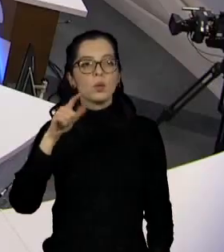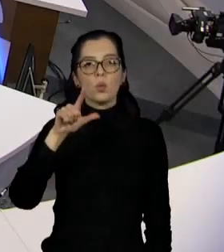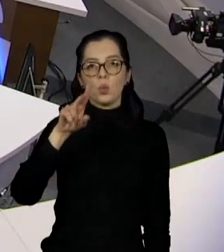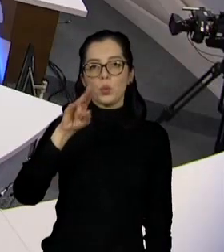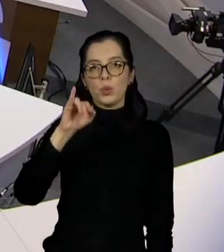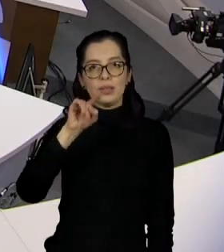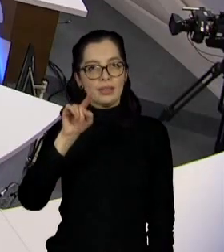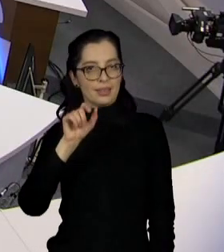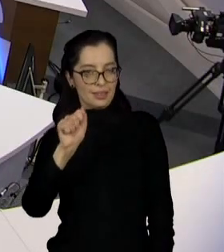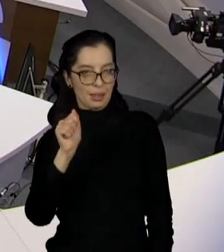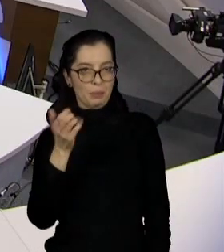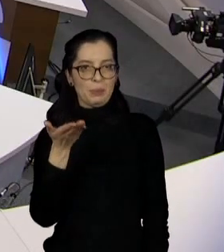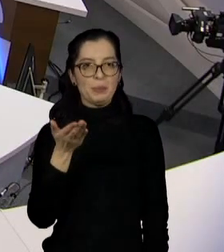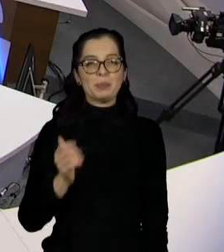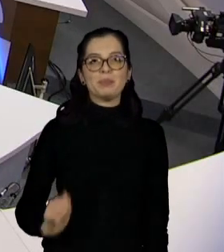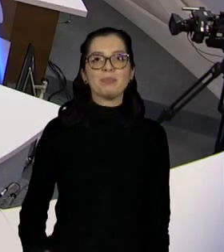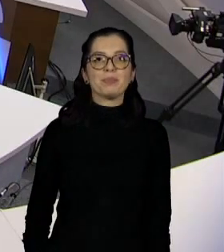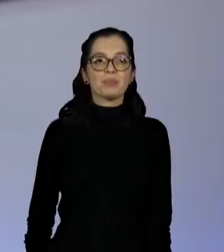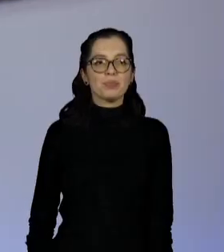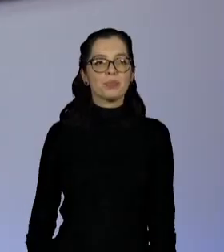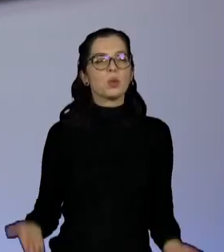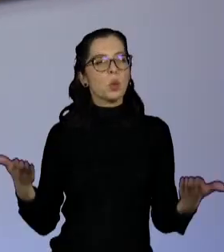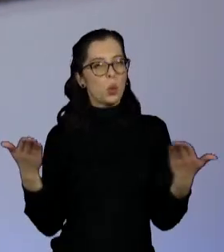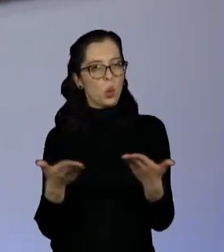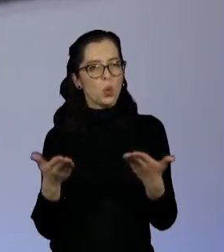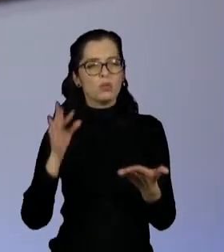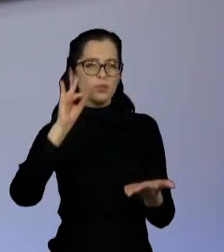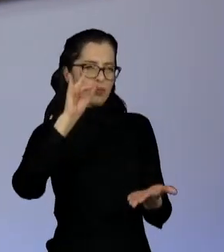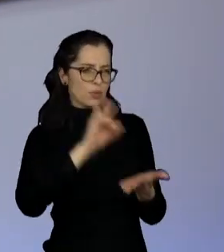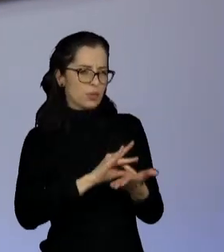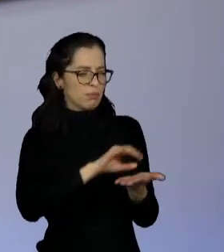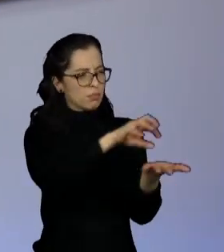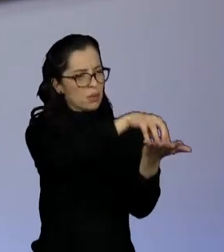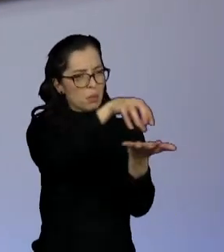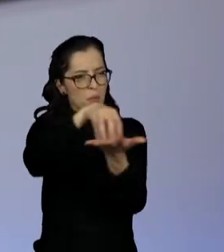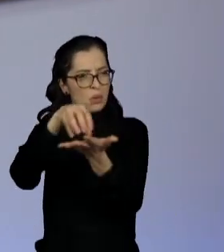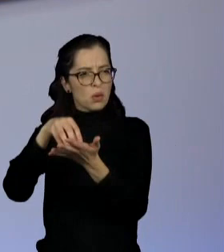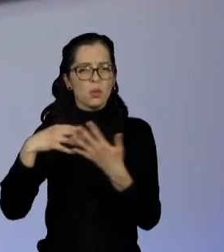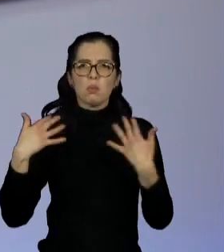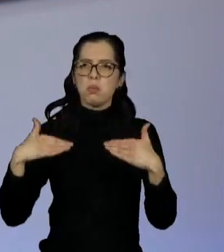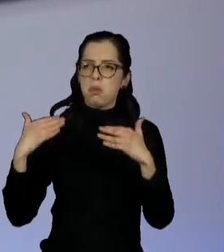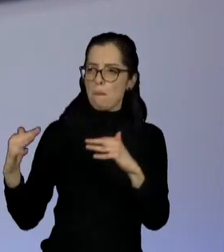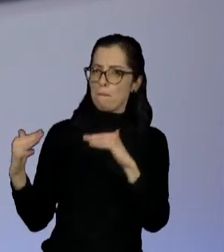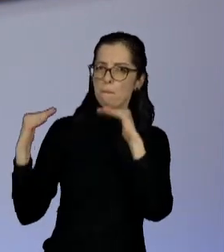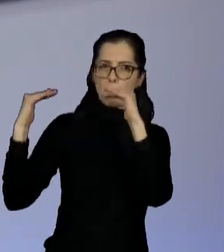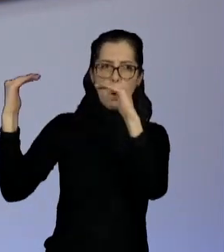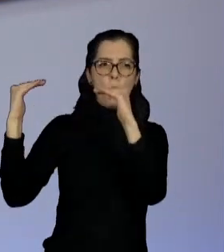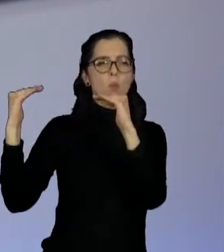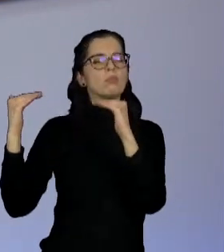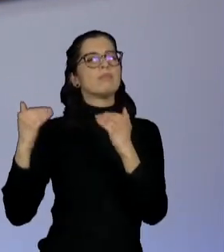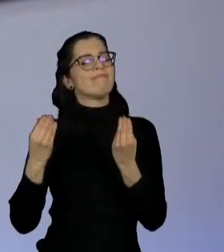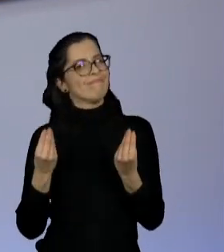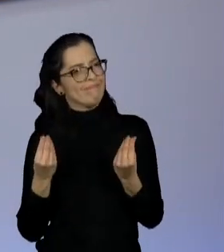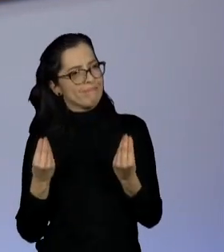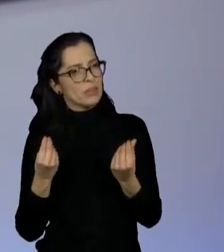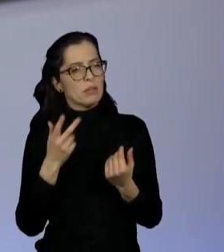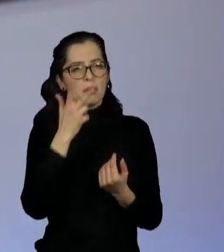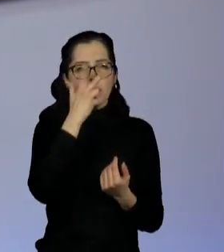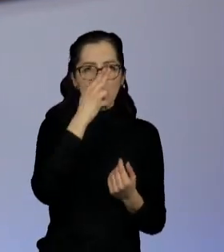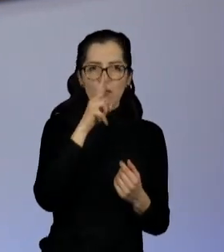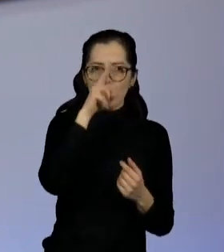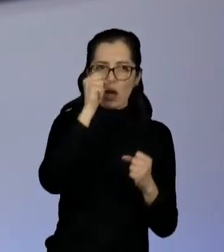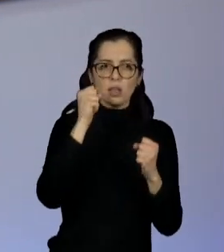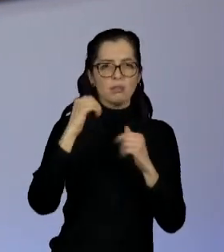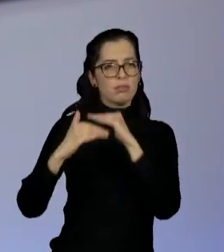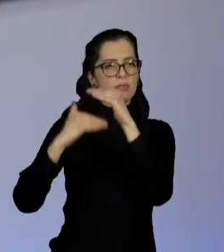No mundo de hoje, a gente vê grandes instituições que se pretendiam supranacionais perdendo força, até a